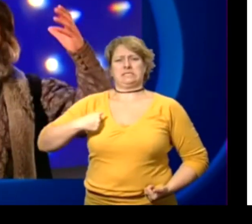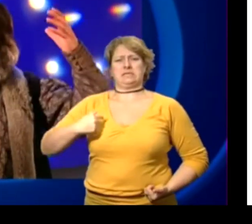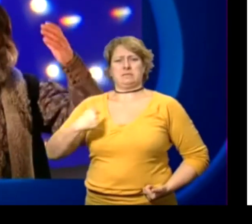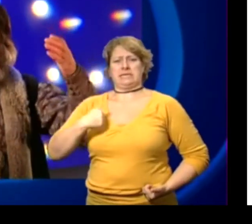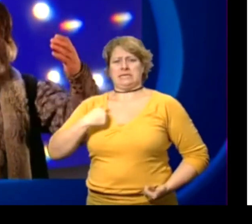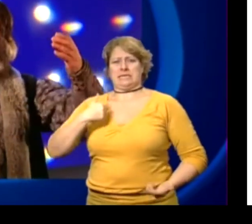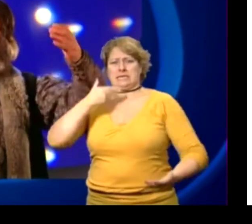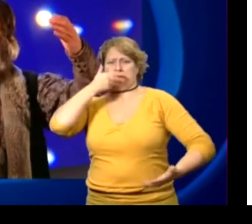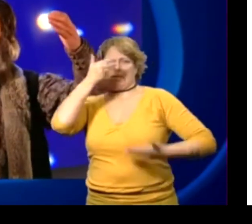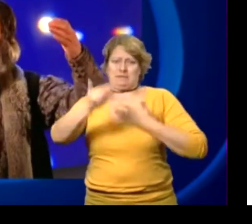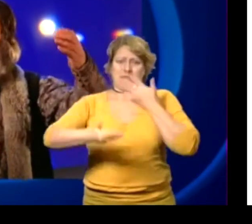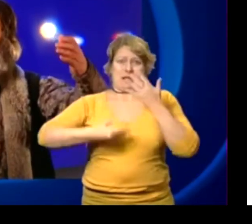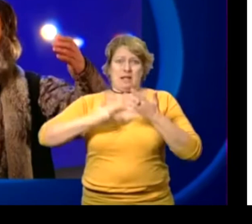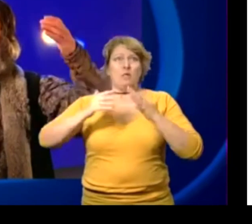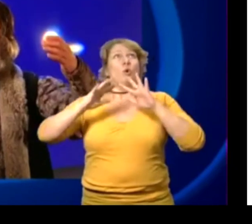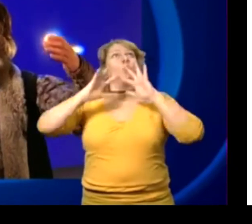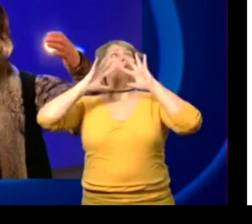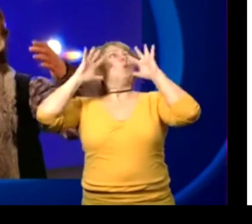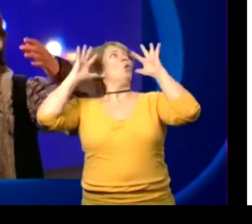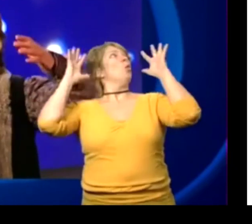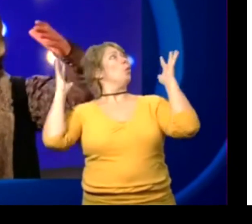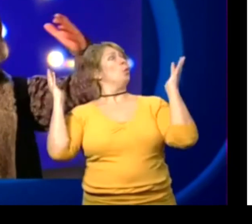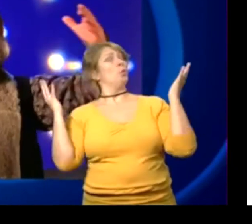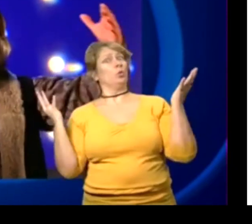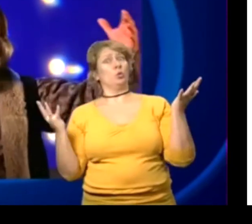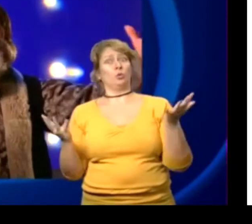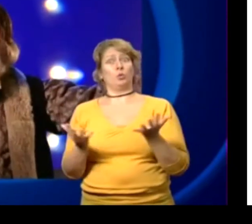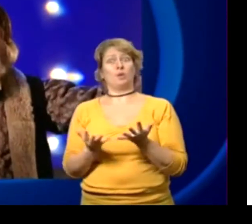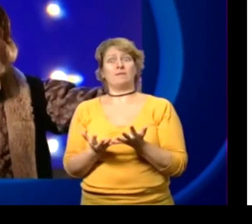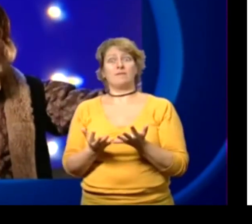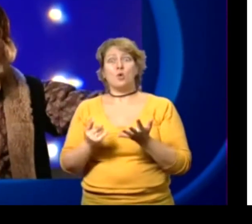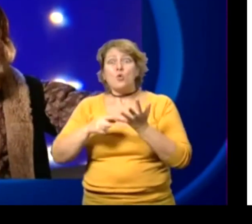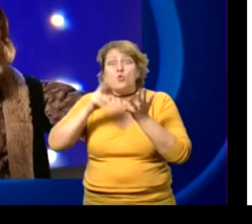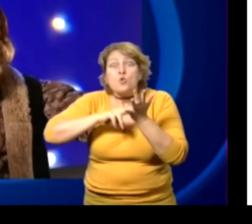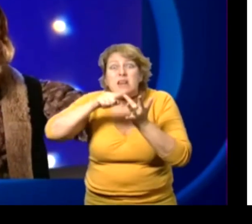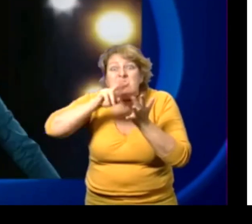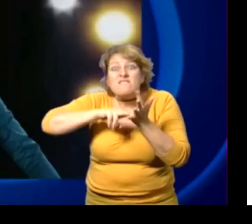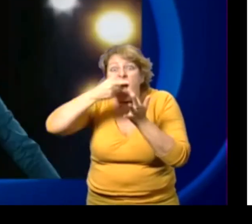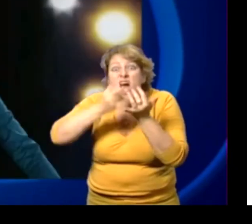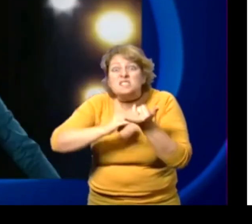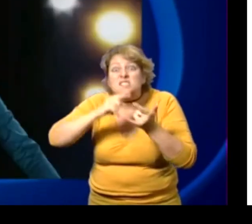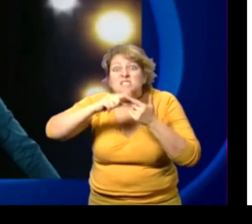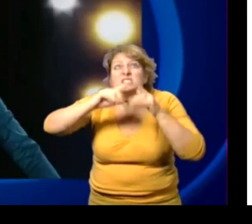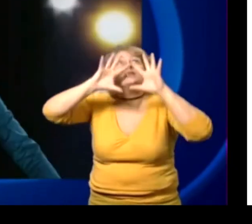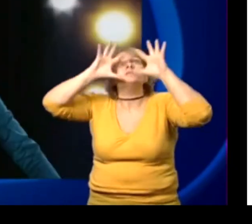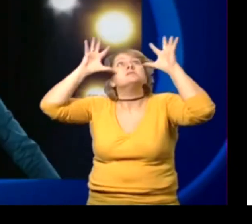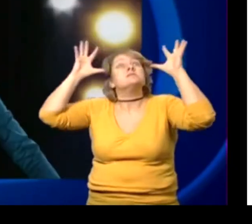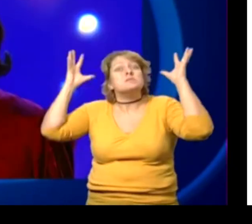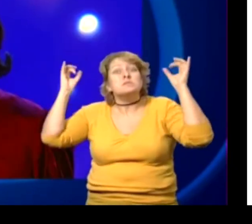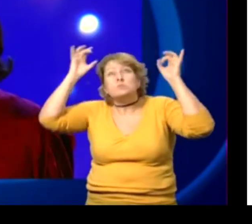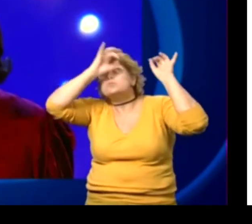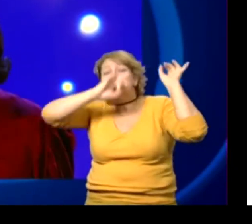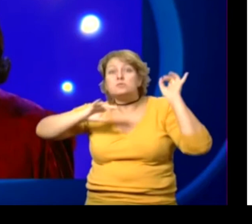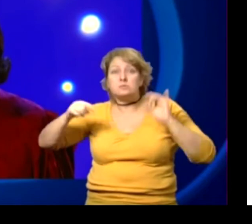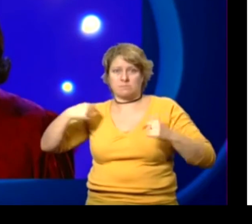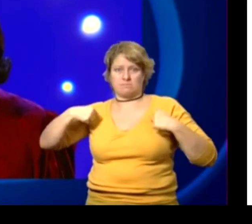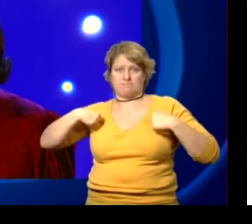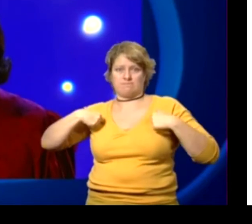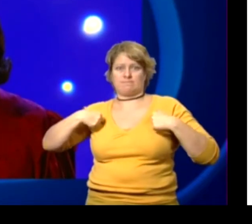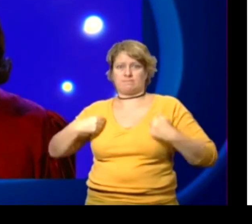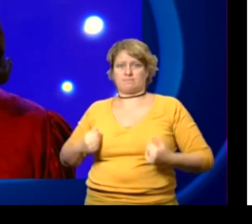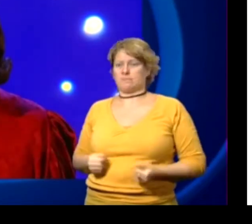because I explained how the whole universe worked. What do you have to say to that,